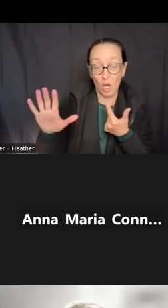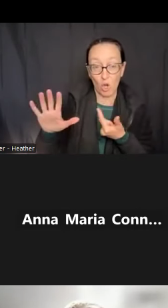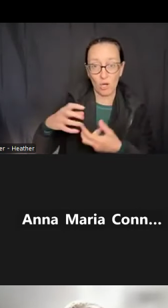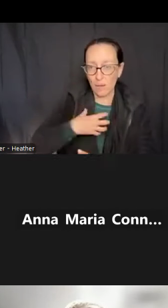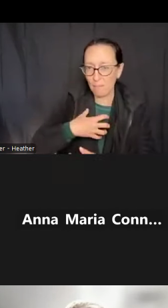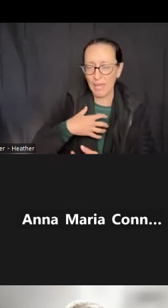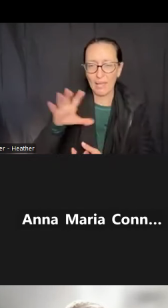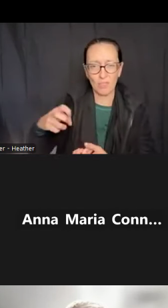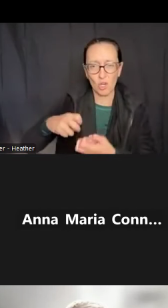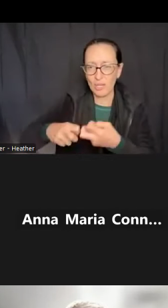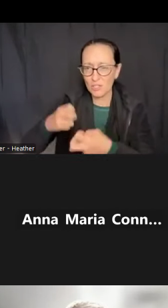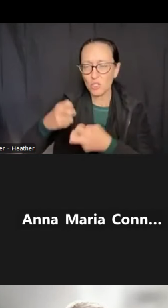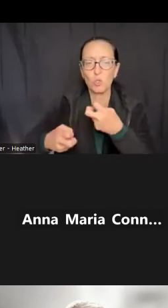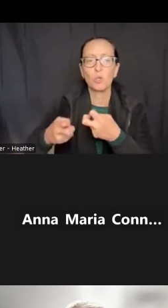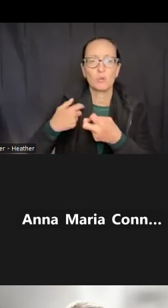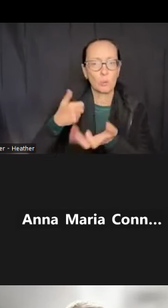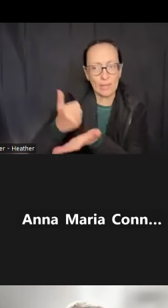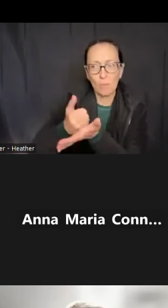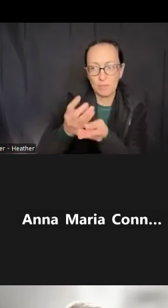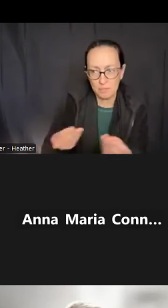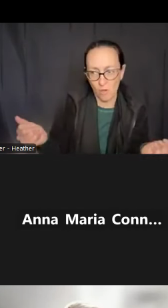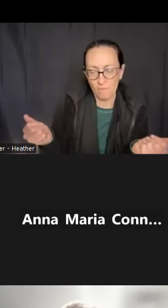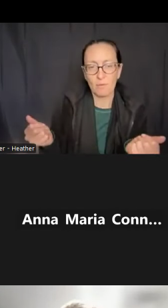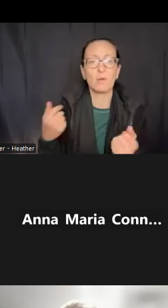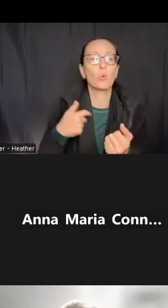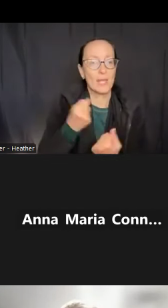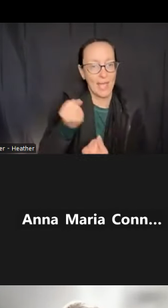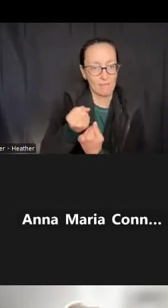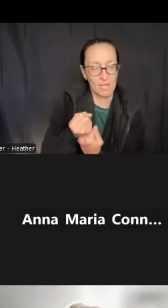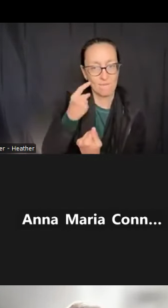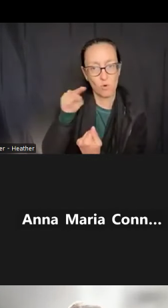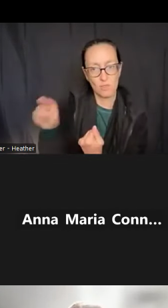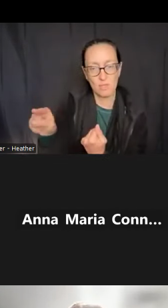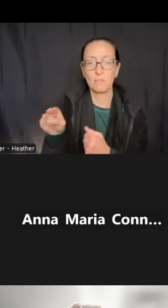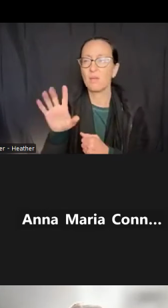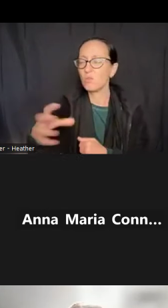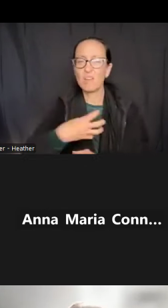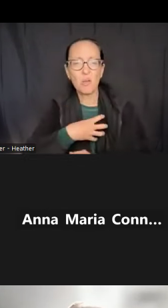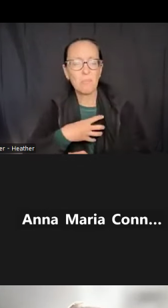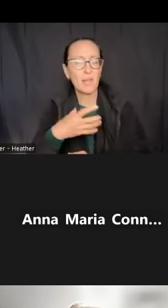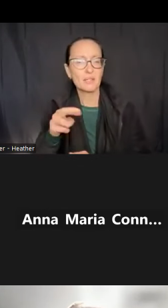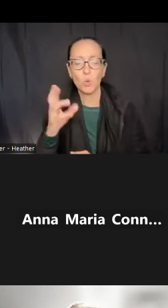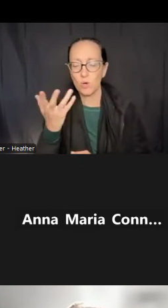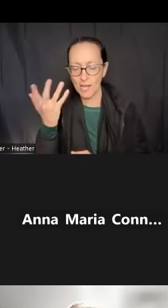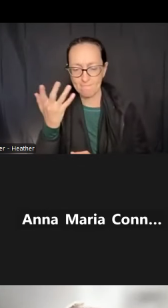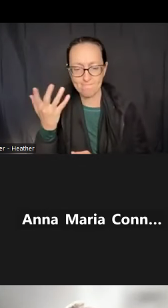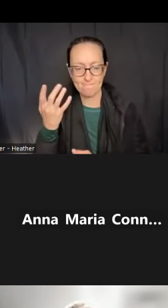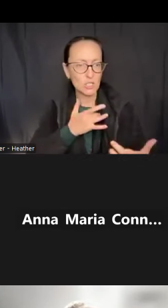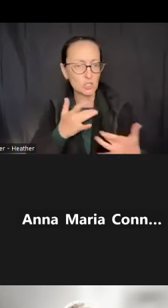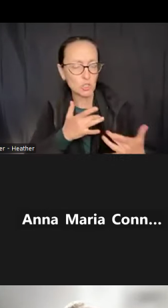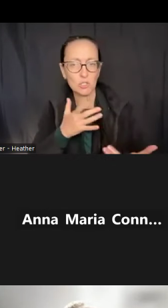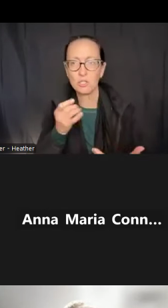the resident, and our job is to respond to the residents' complaints or either